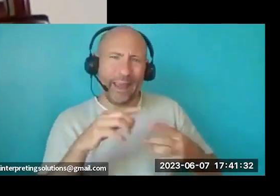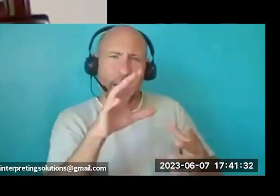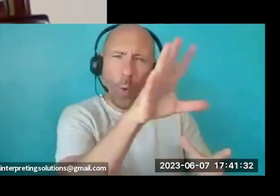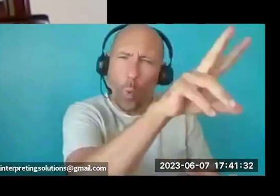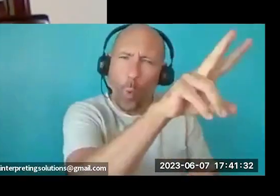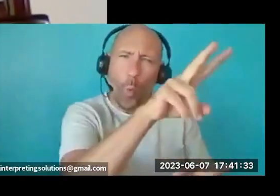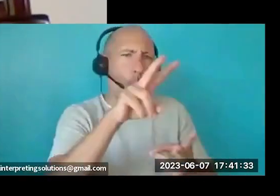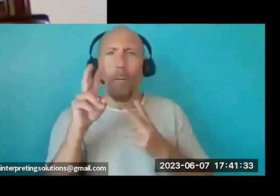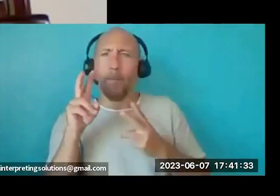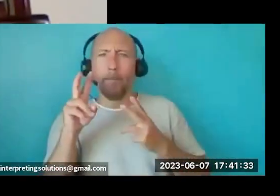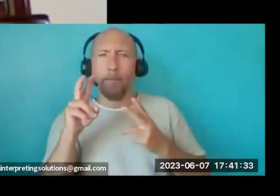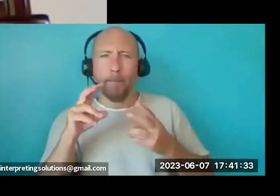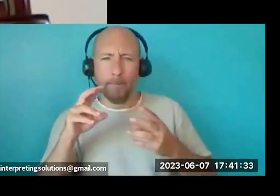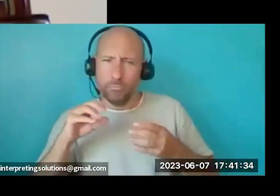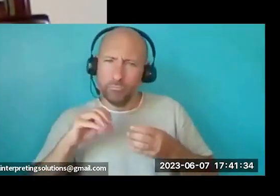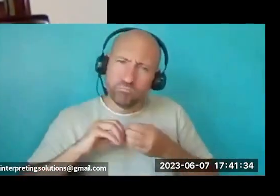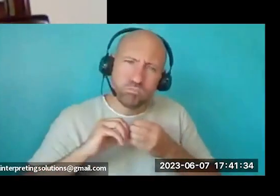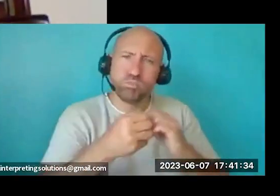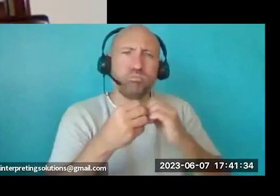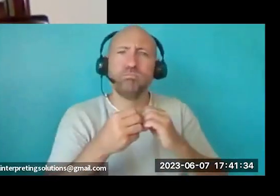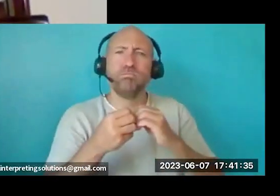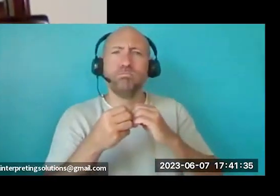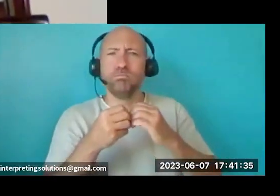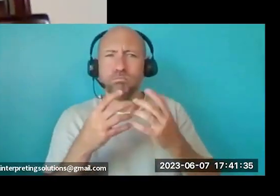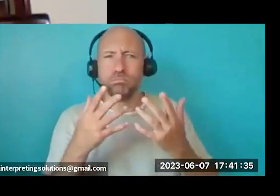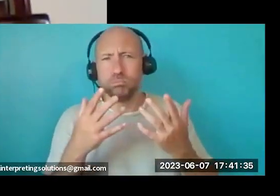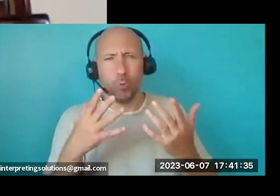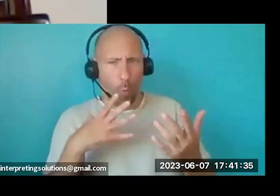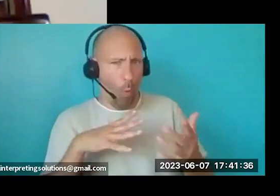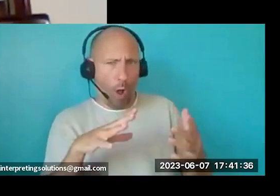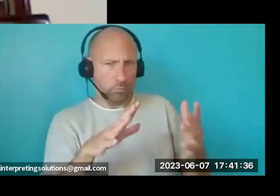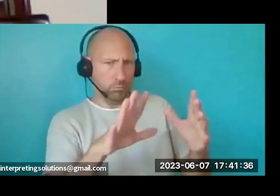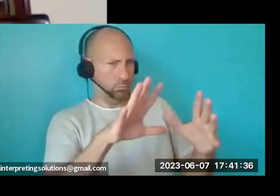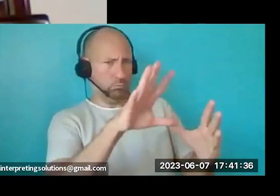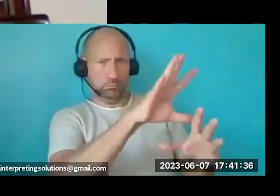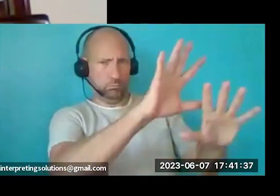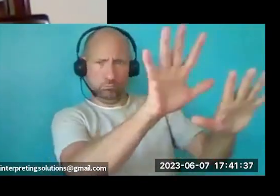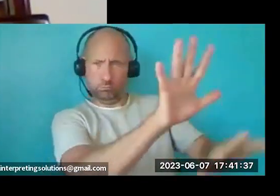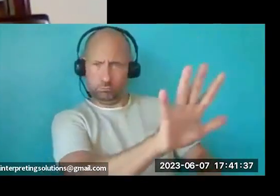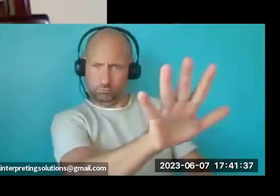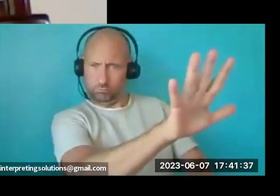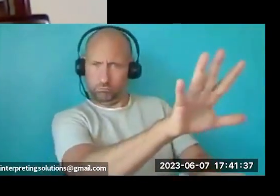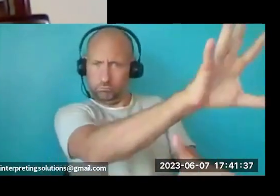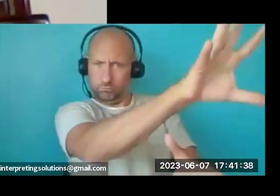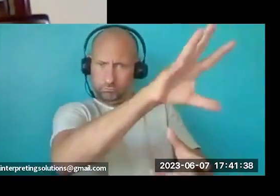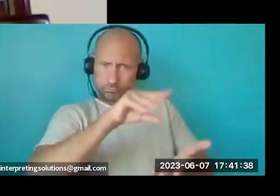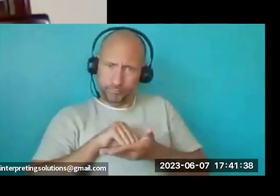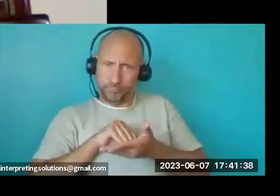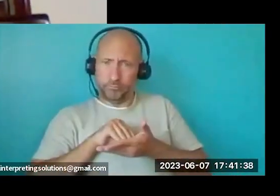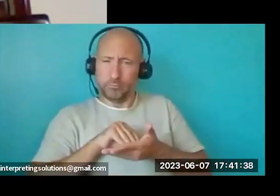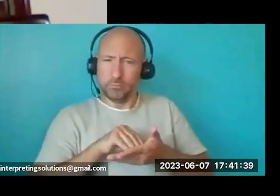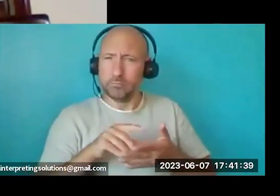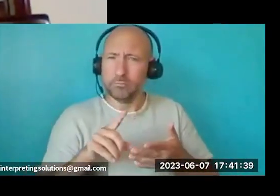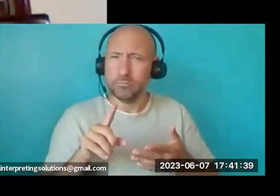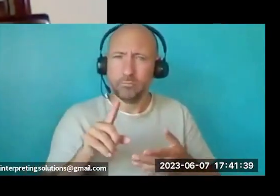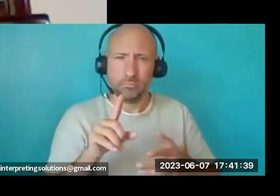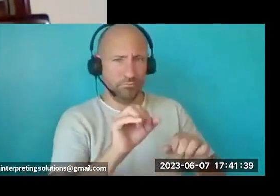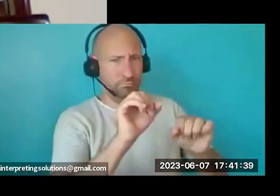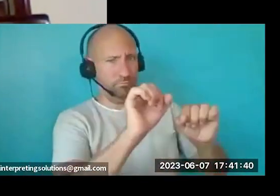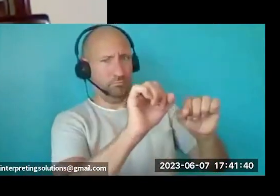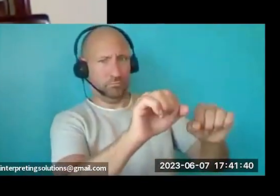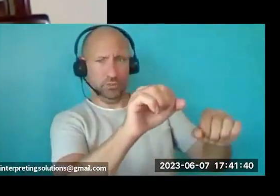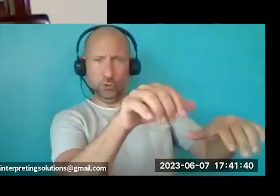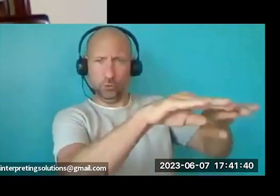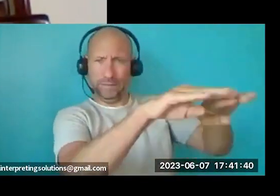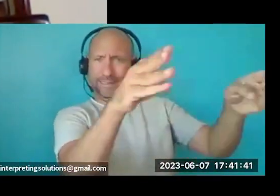taking away as much as you can, because what comes from the stage should be one